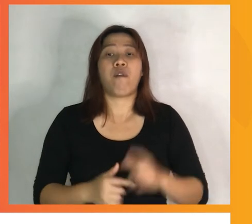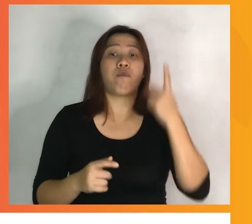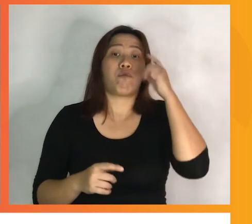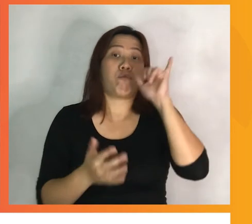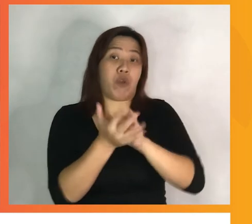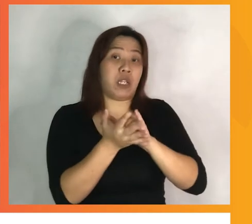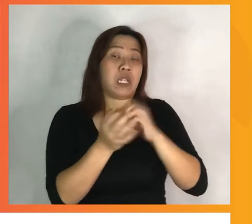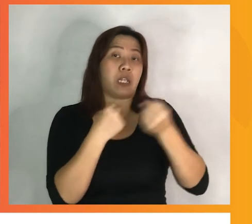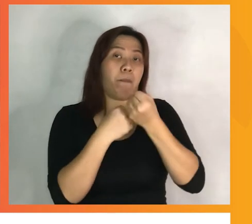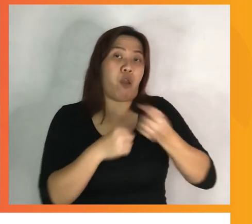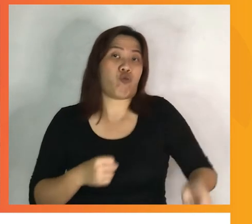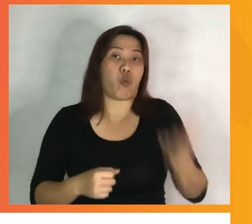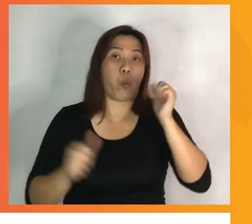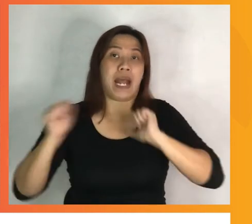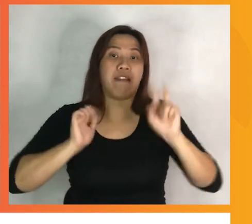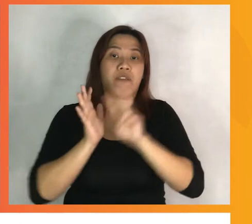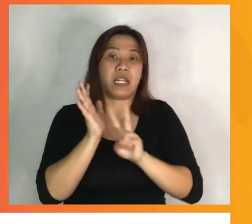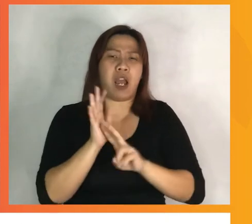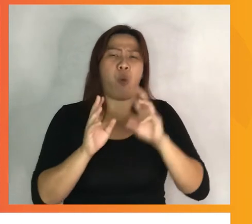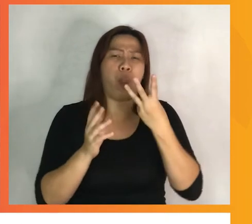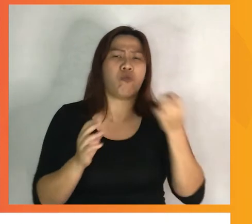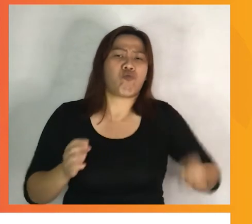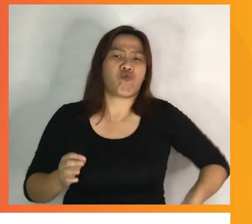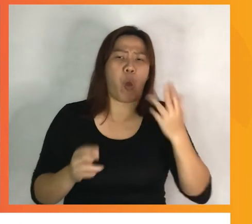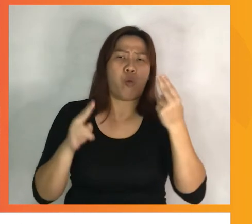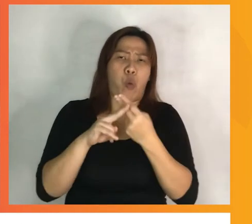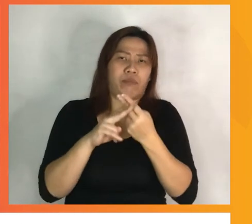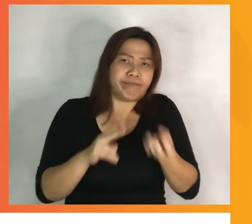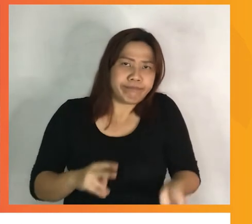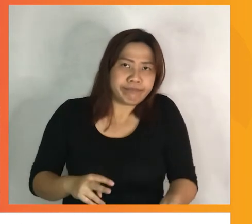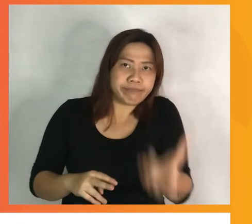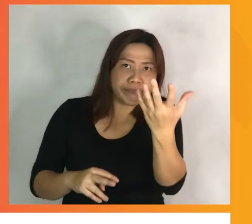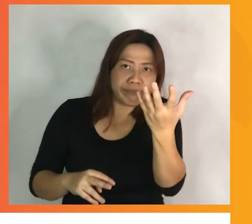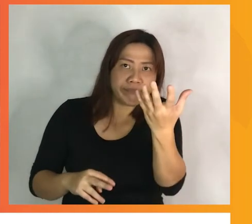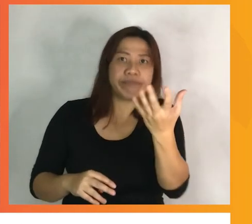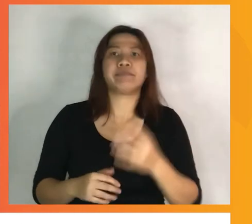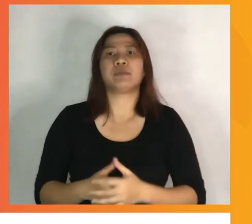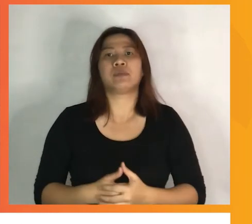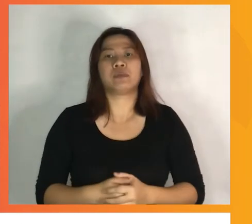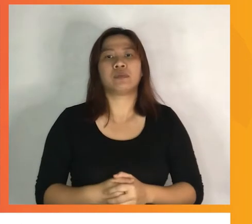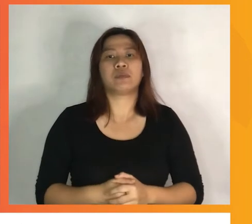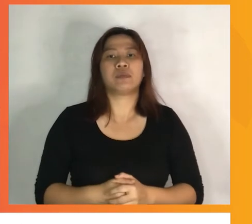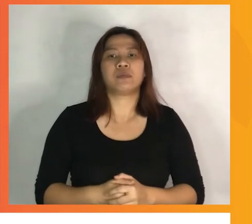So in this simple throwing activity, we can throw using an underarm toss.